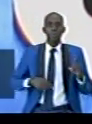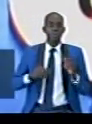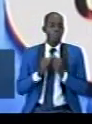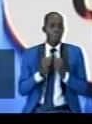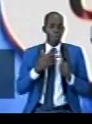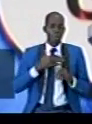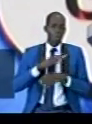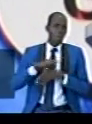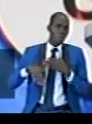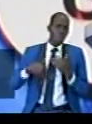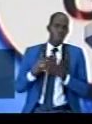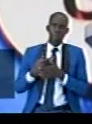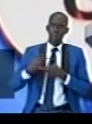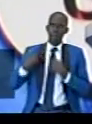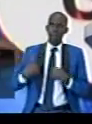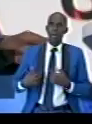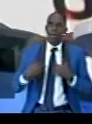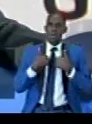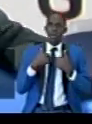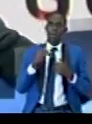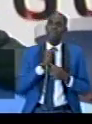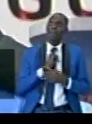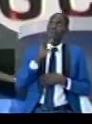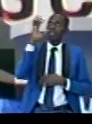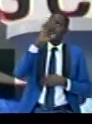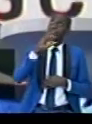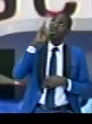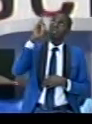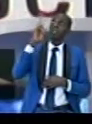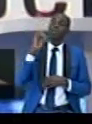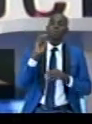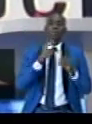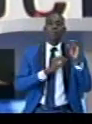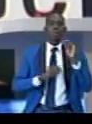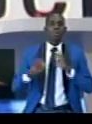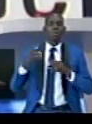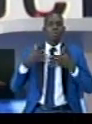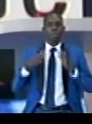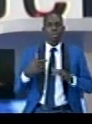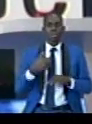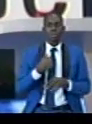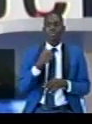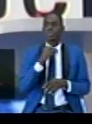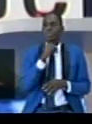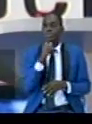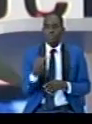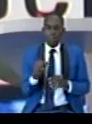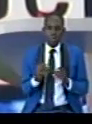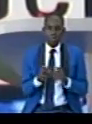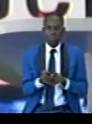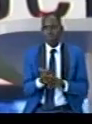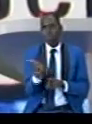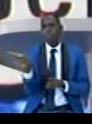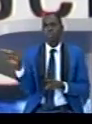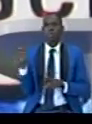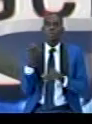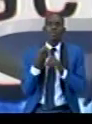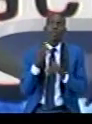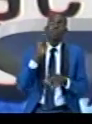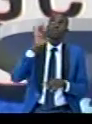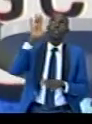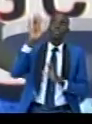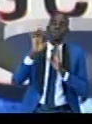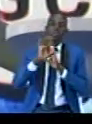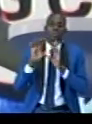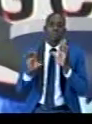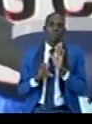heart have I sought thee. Oh, let me not wander from thy